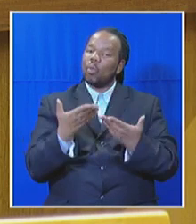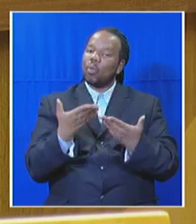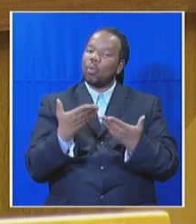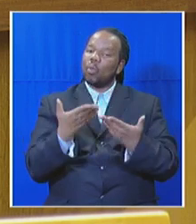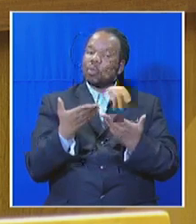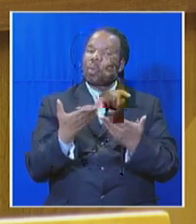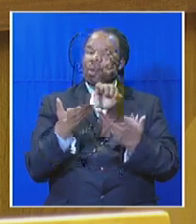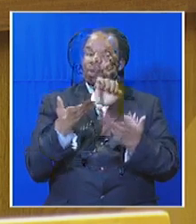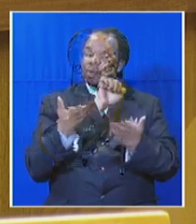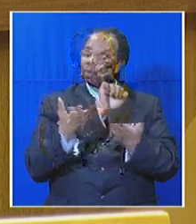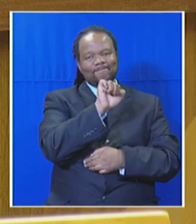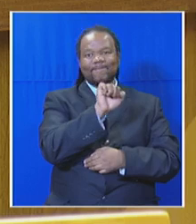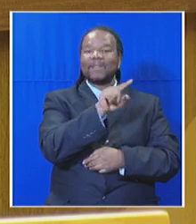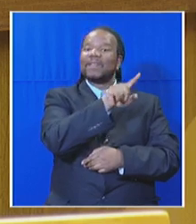universal